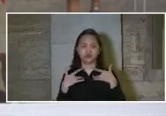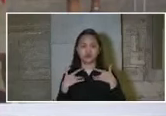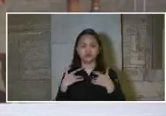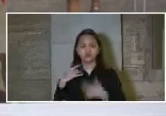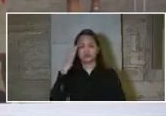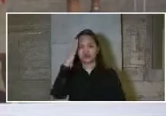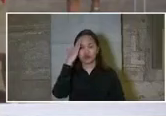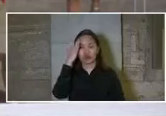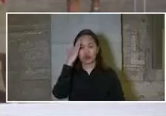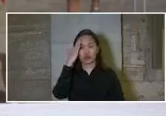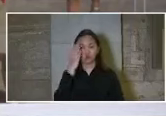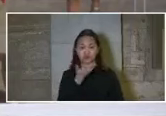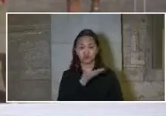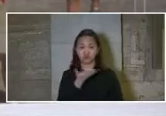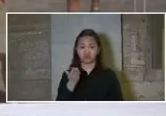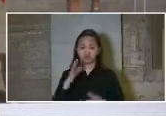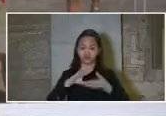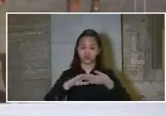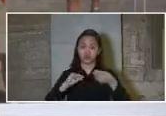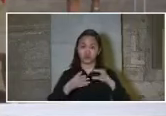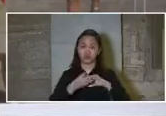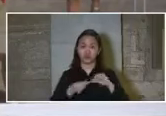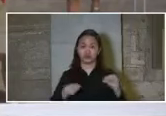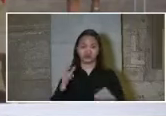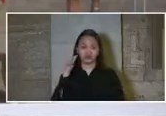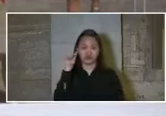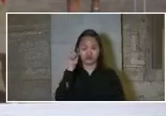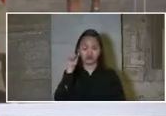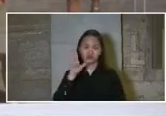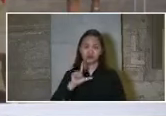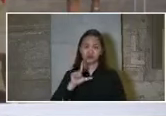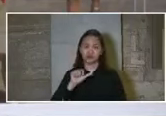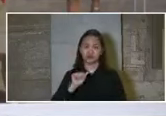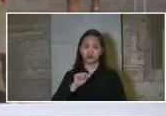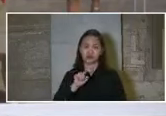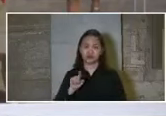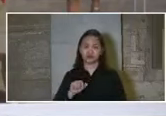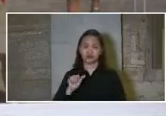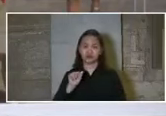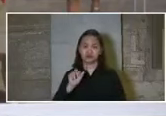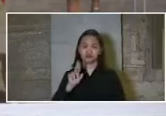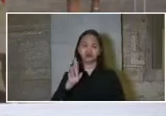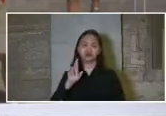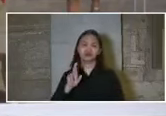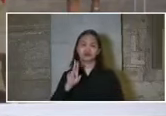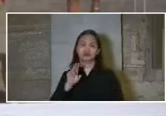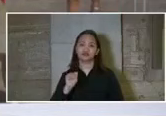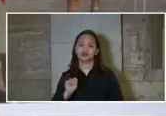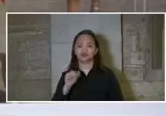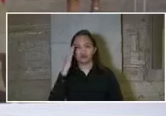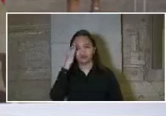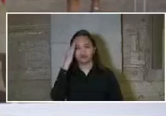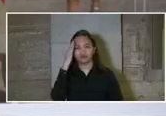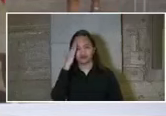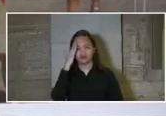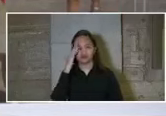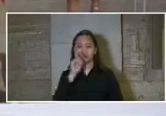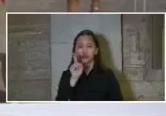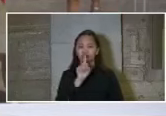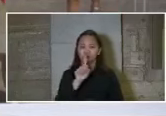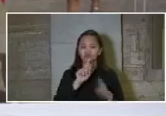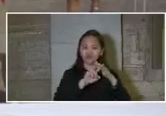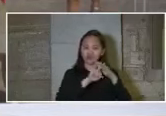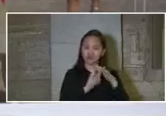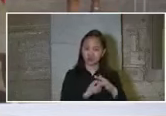Alam natin yung kwento ni Lazaro. Alam natin yung ending. At ganun din ho yung